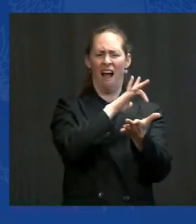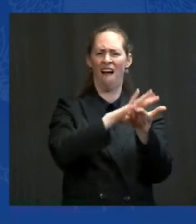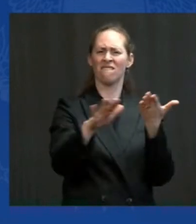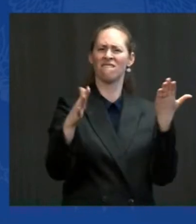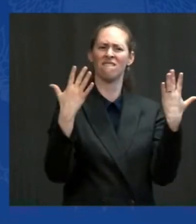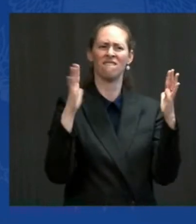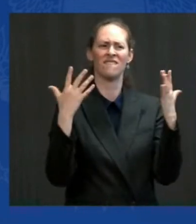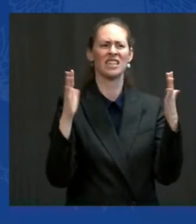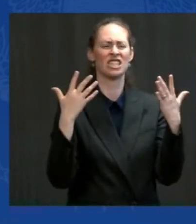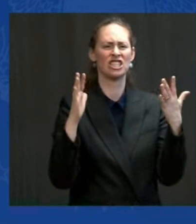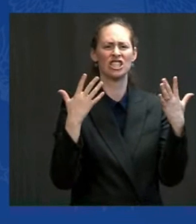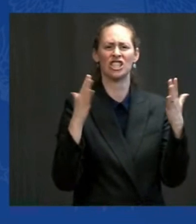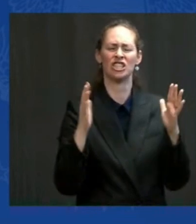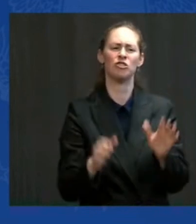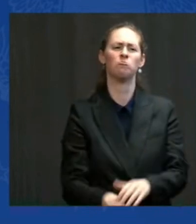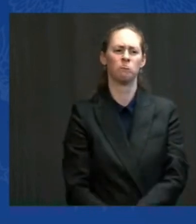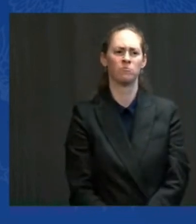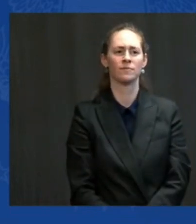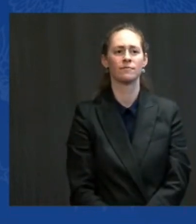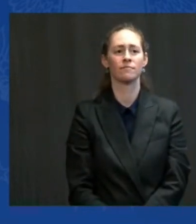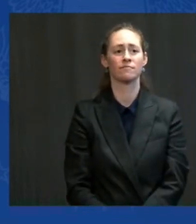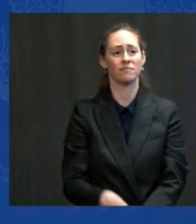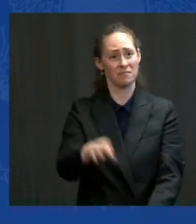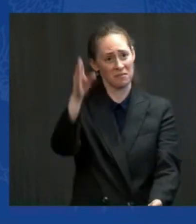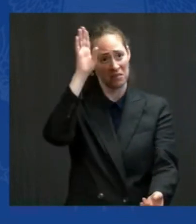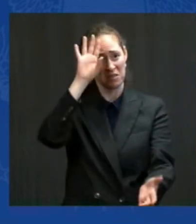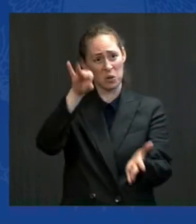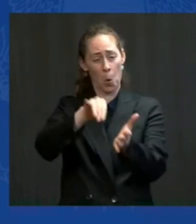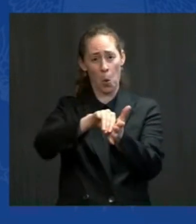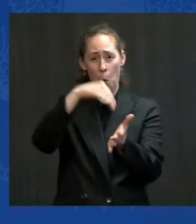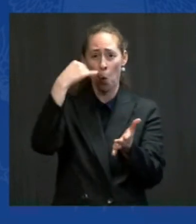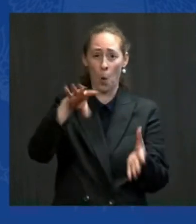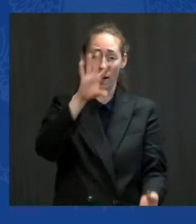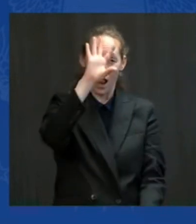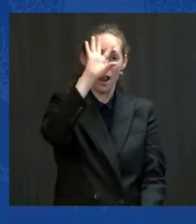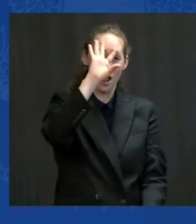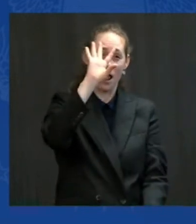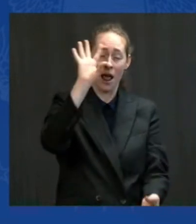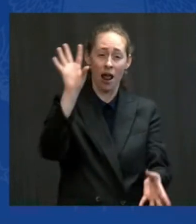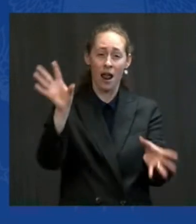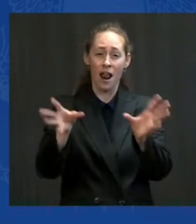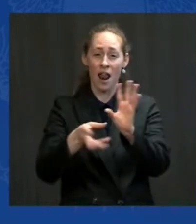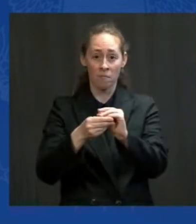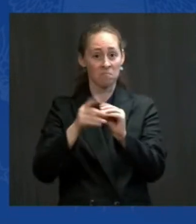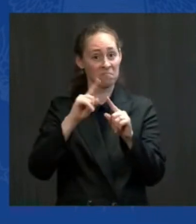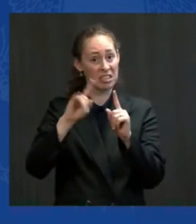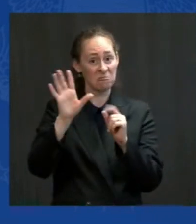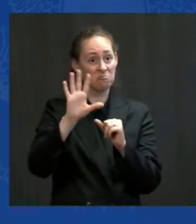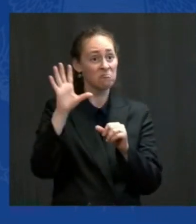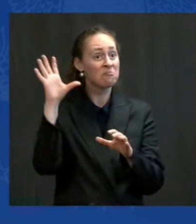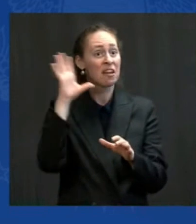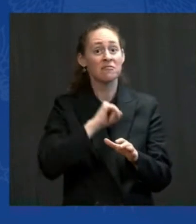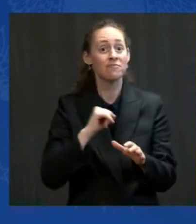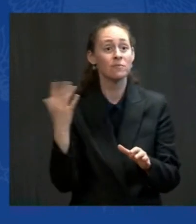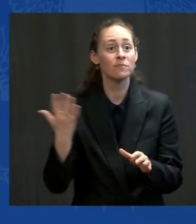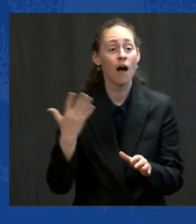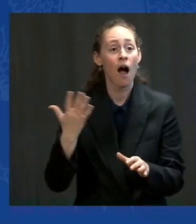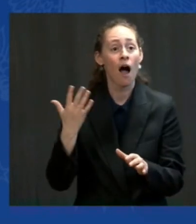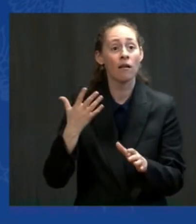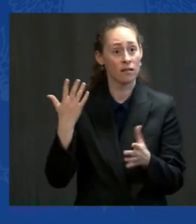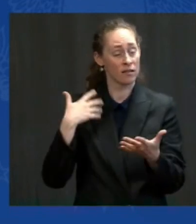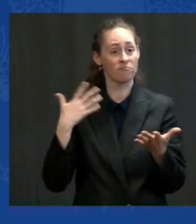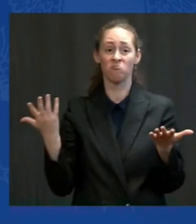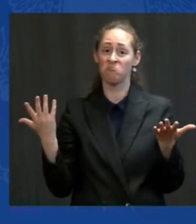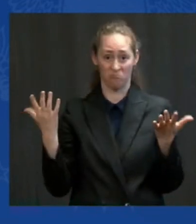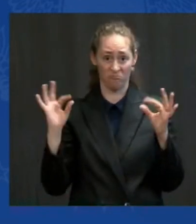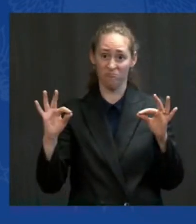talking about, which is really expensive if you add it all up, well, guess what? The fact is that it's paid for as well.